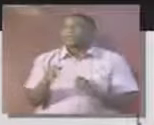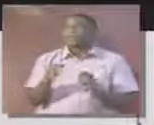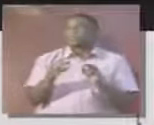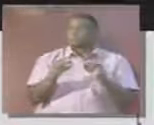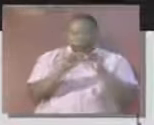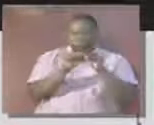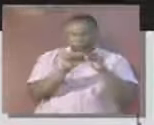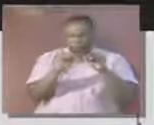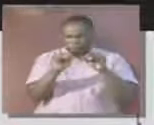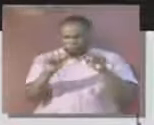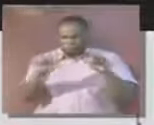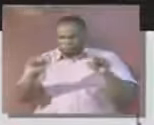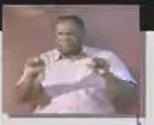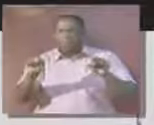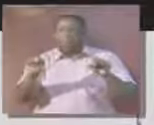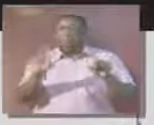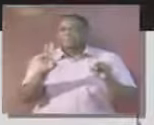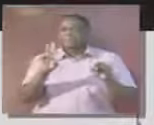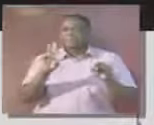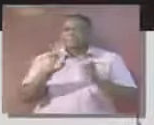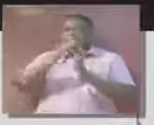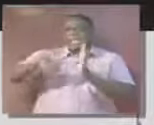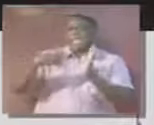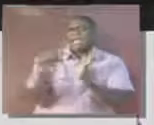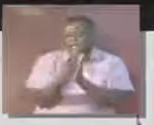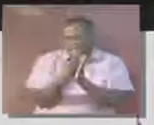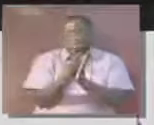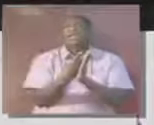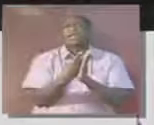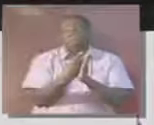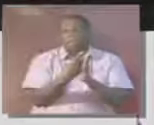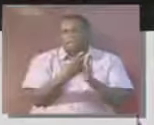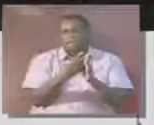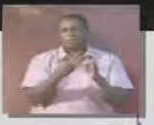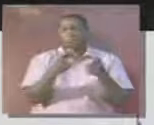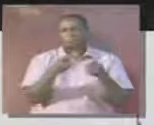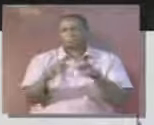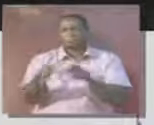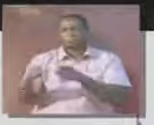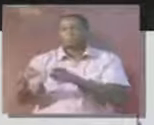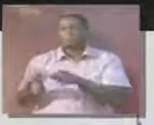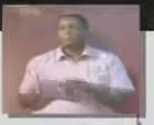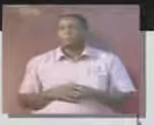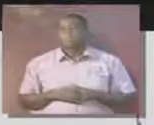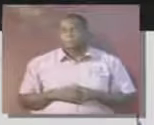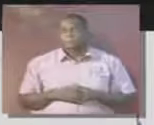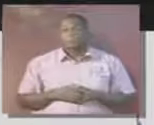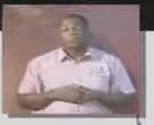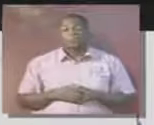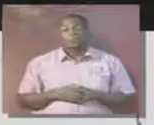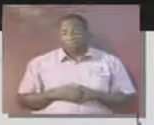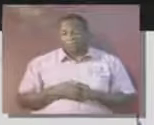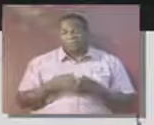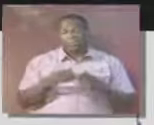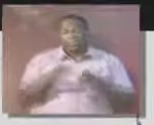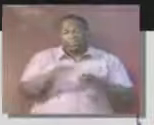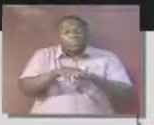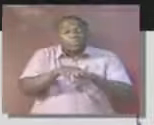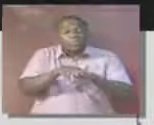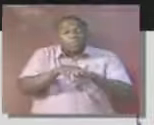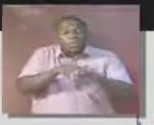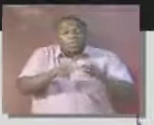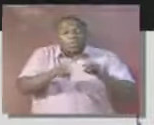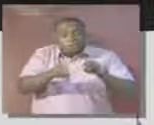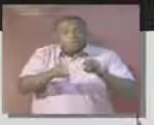has also been steadily increasing. And the measures that we are now recommending are those that we want